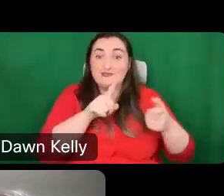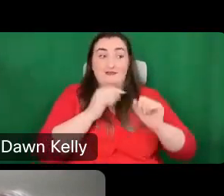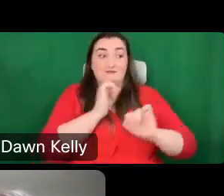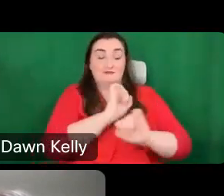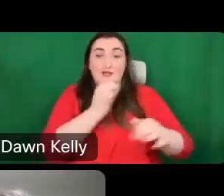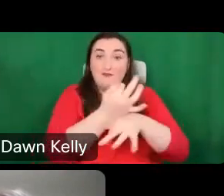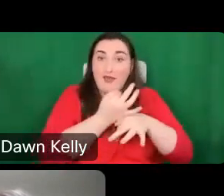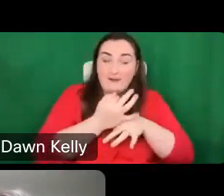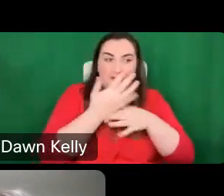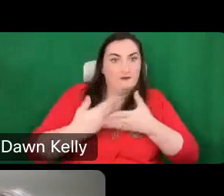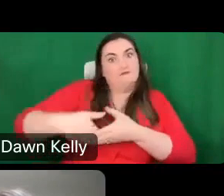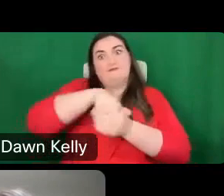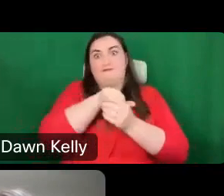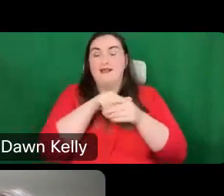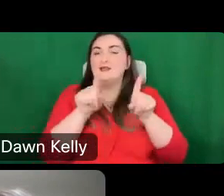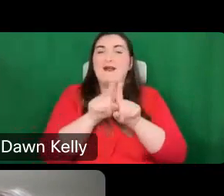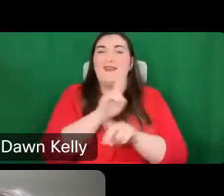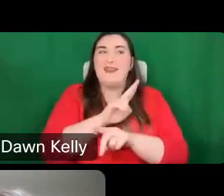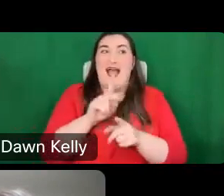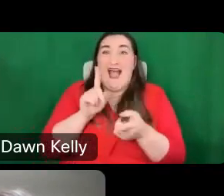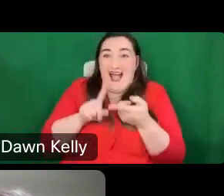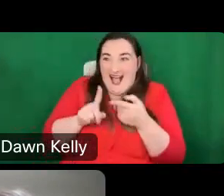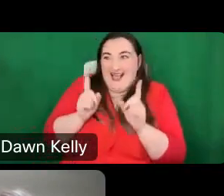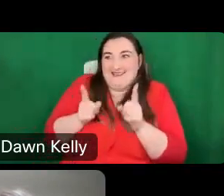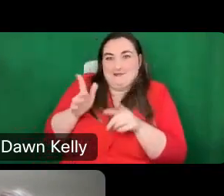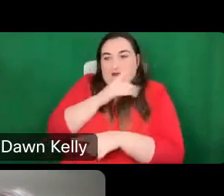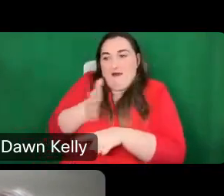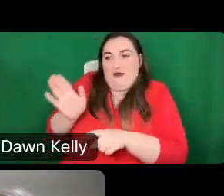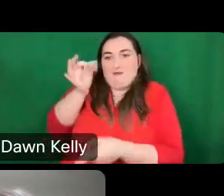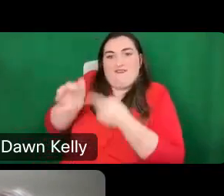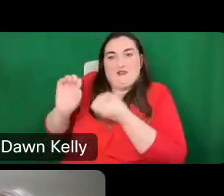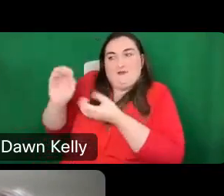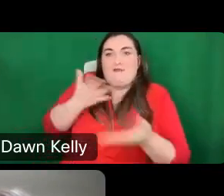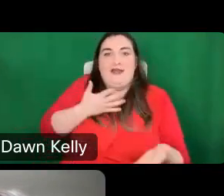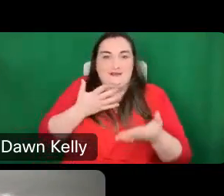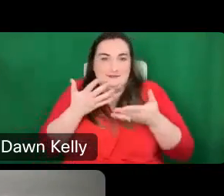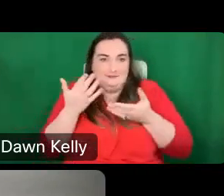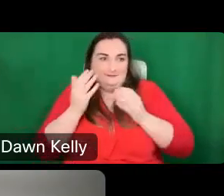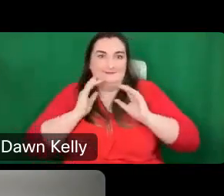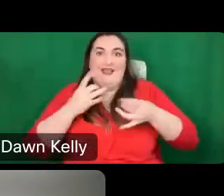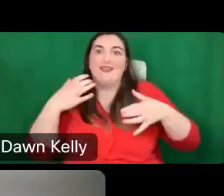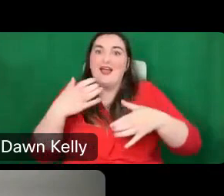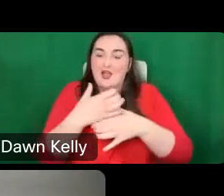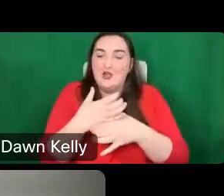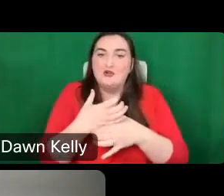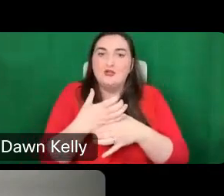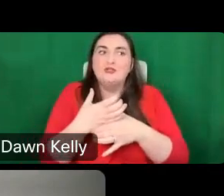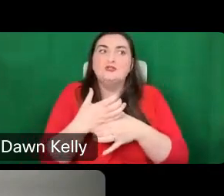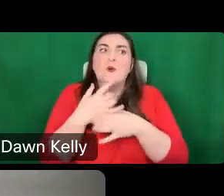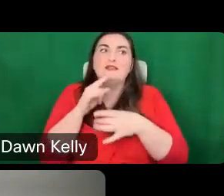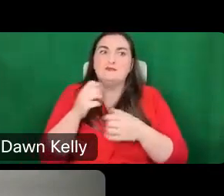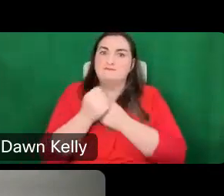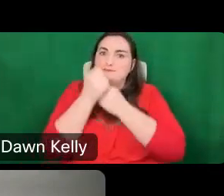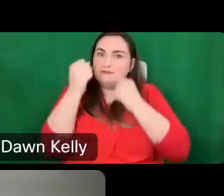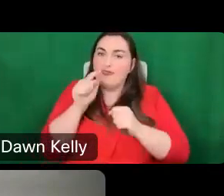are also part of the equation, as well as all of the professionals that are providing the care. So I think what the legislation does is it underlines that relationship,